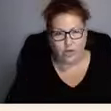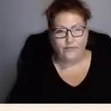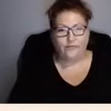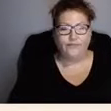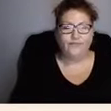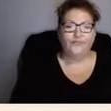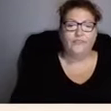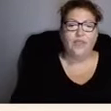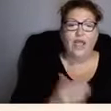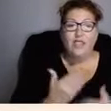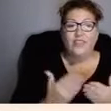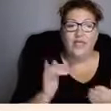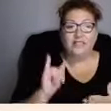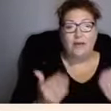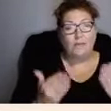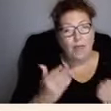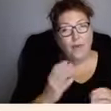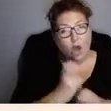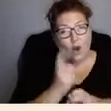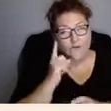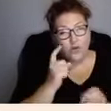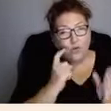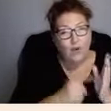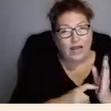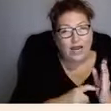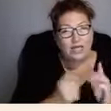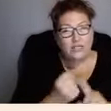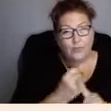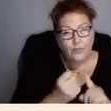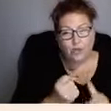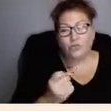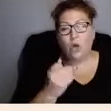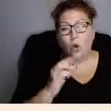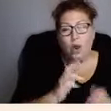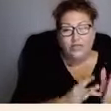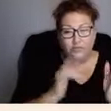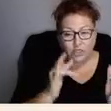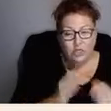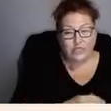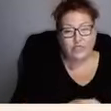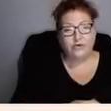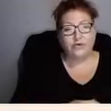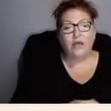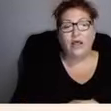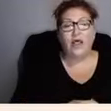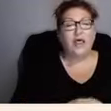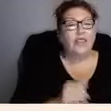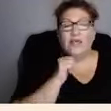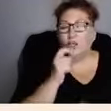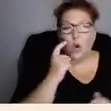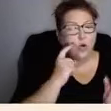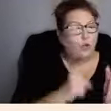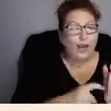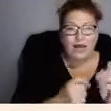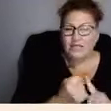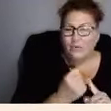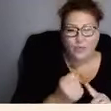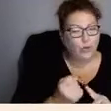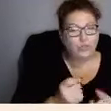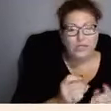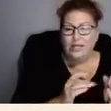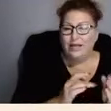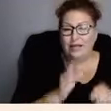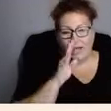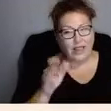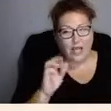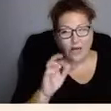Factors that make it hard for you to recognize abuse or exploitation. The victim does not recognize abuse, neglect, or exploitation. Sometimes